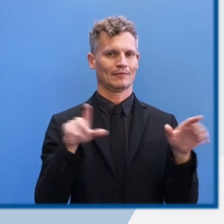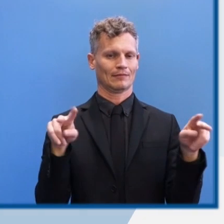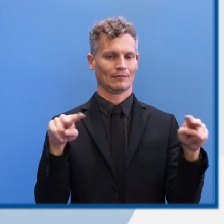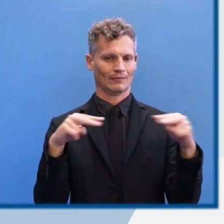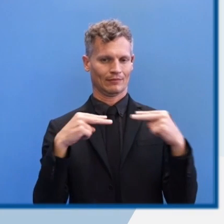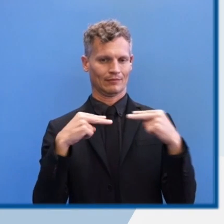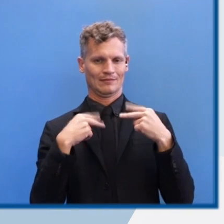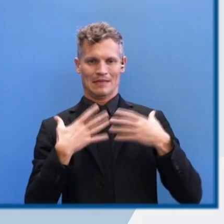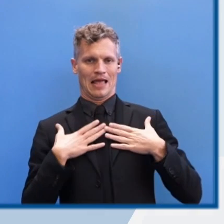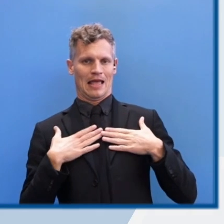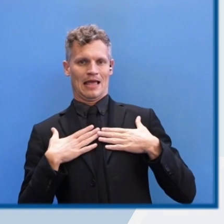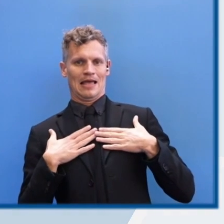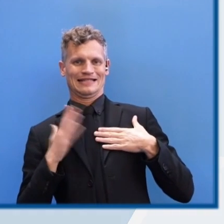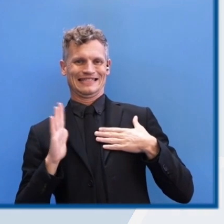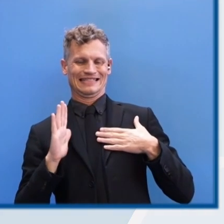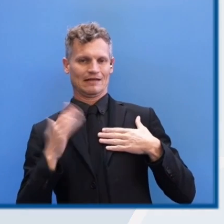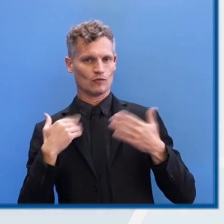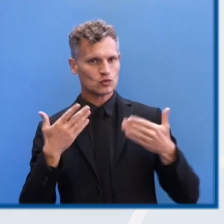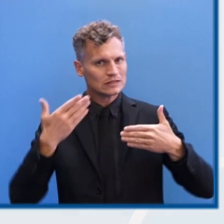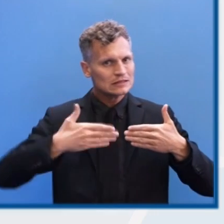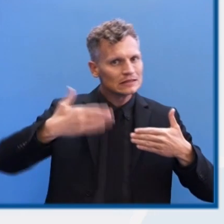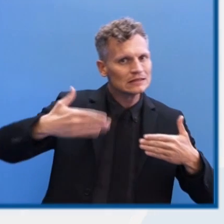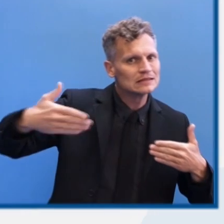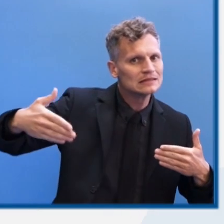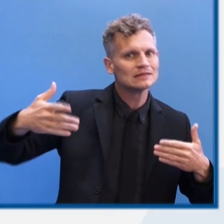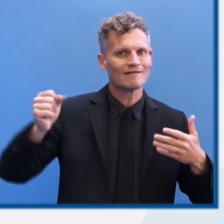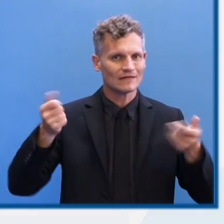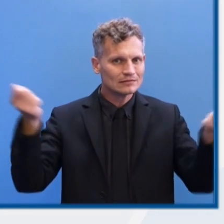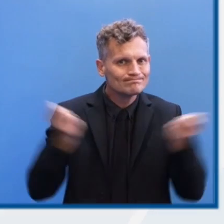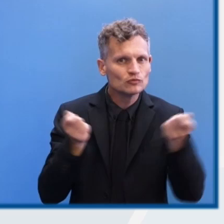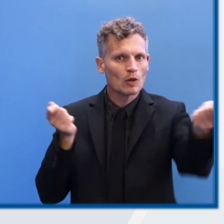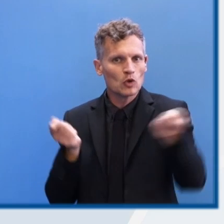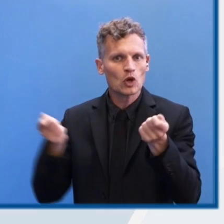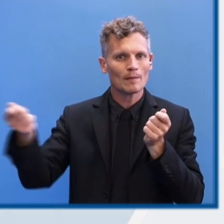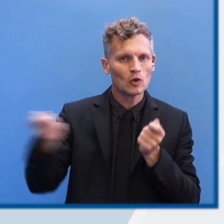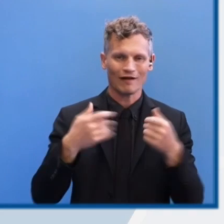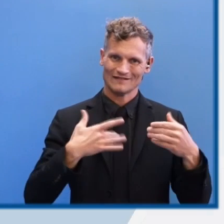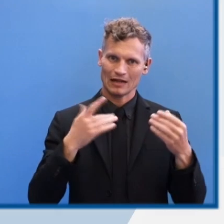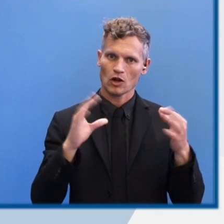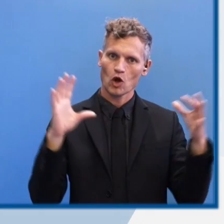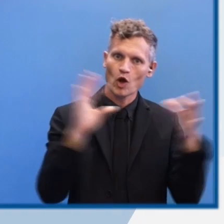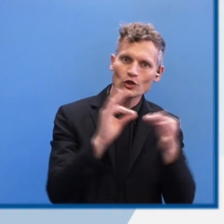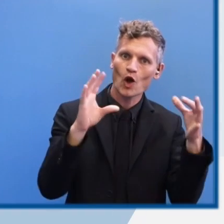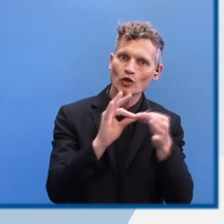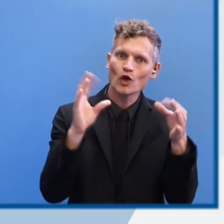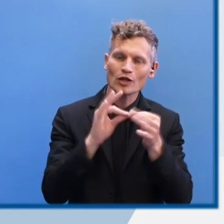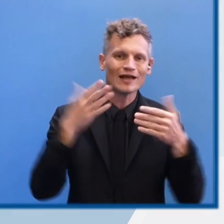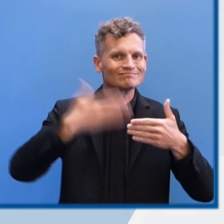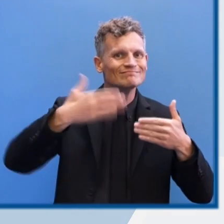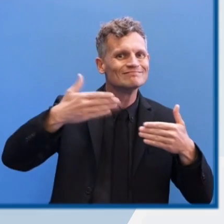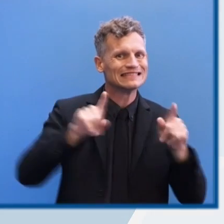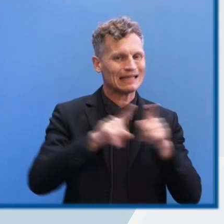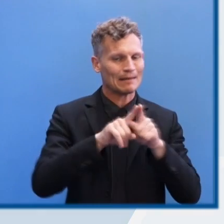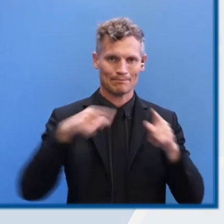keep constant contact and that you are always motivated to think together and